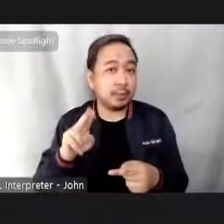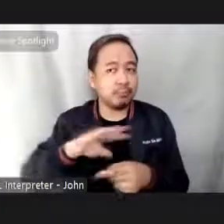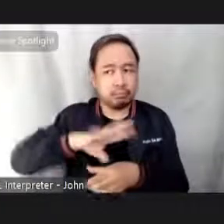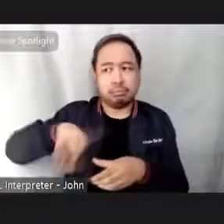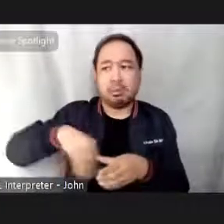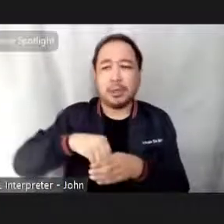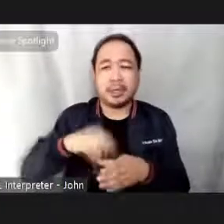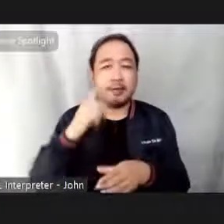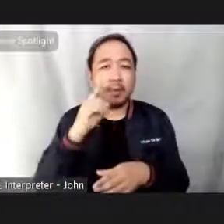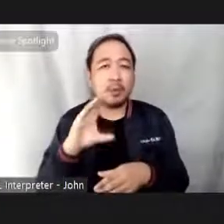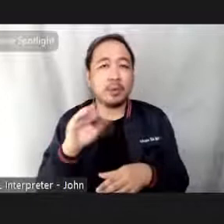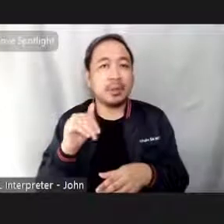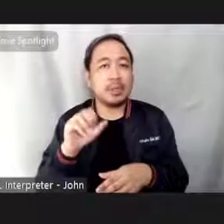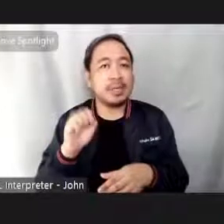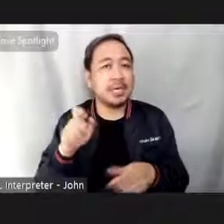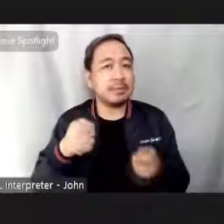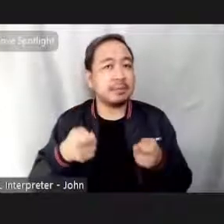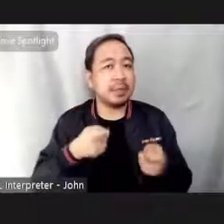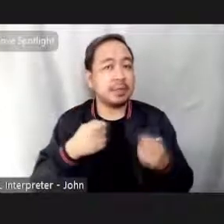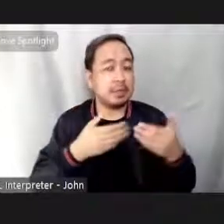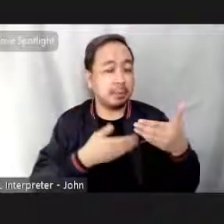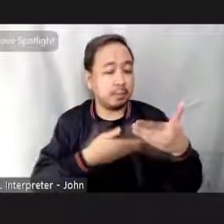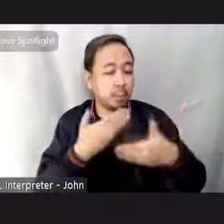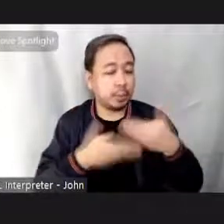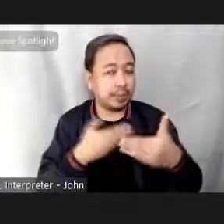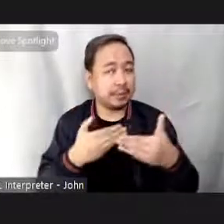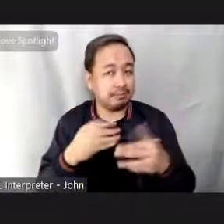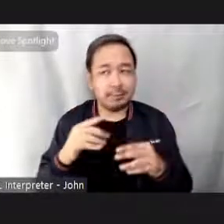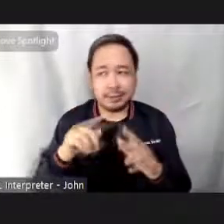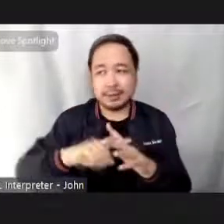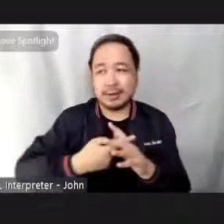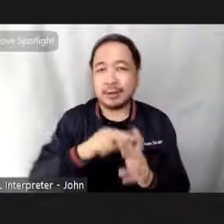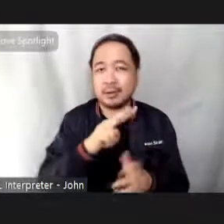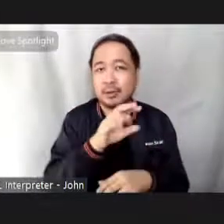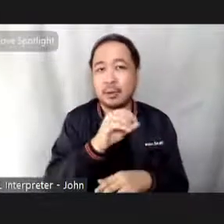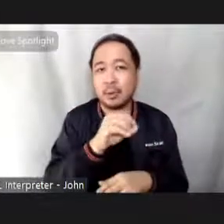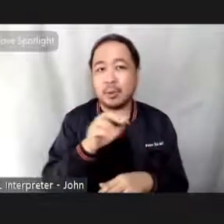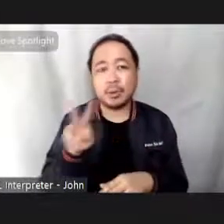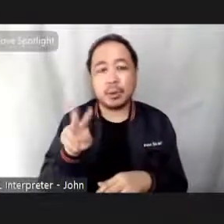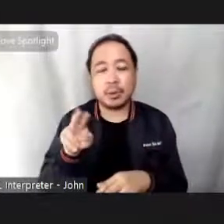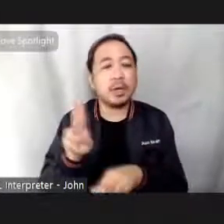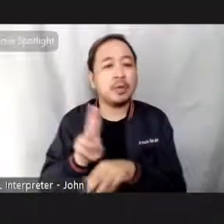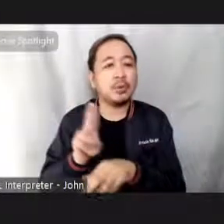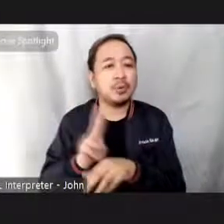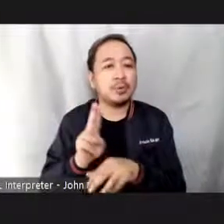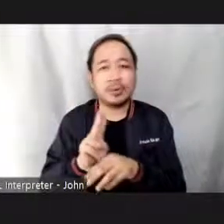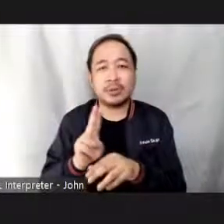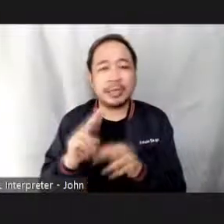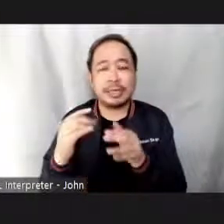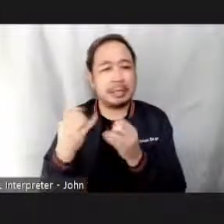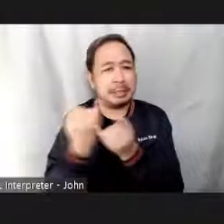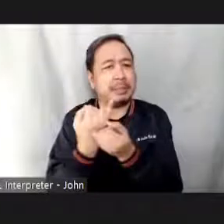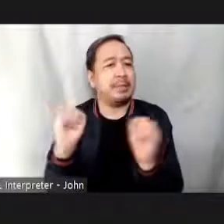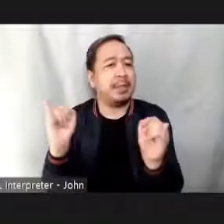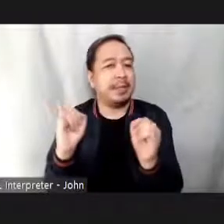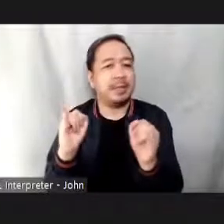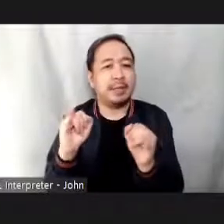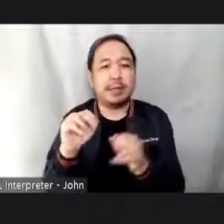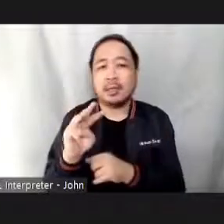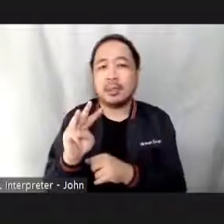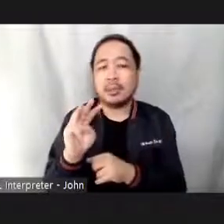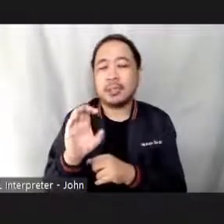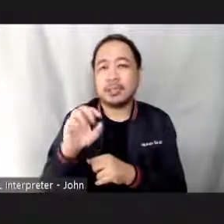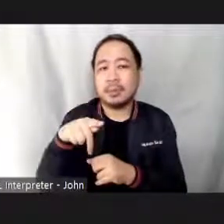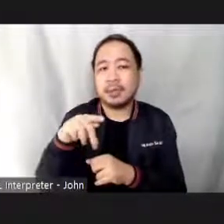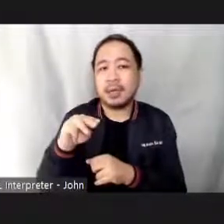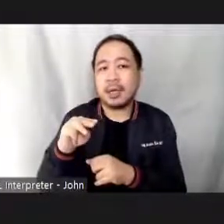case management process since 2002 using the standalone WCPMIS, which was developed primarily